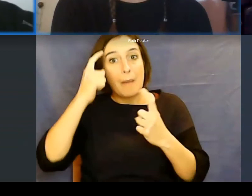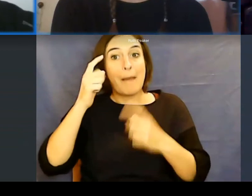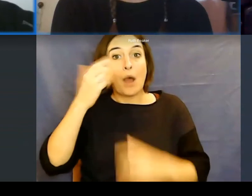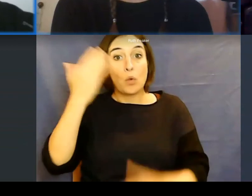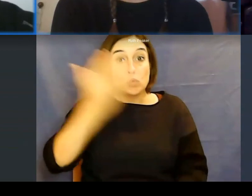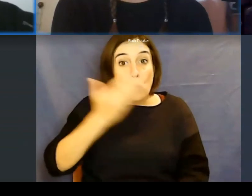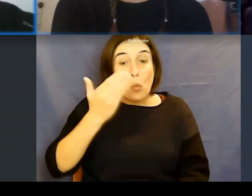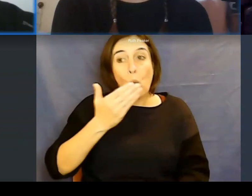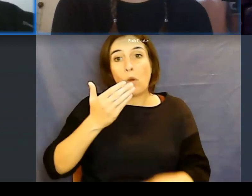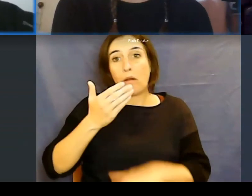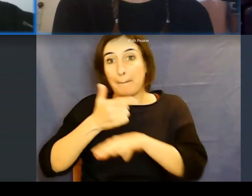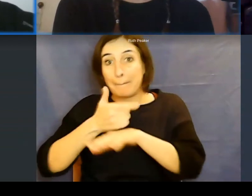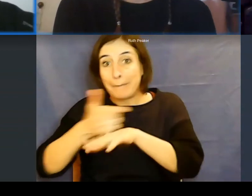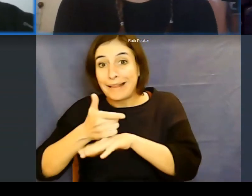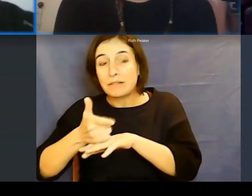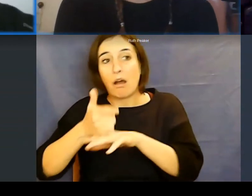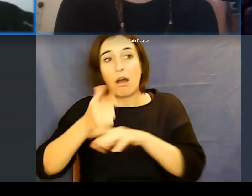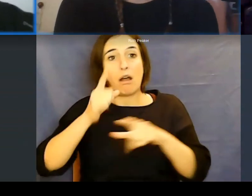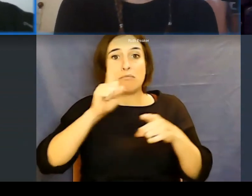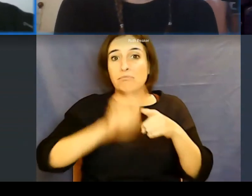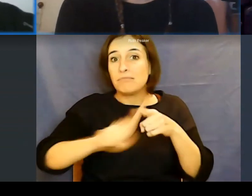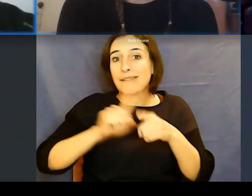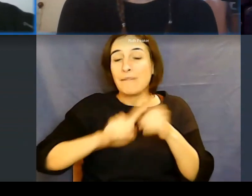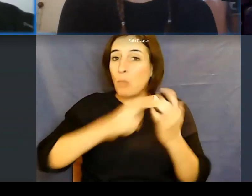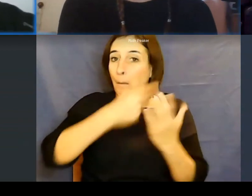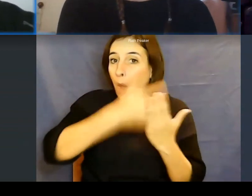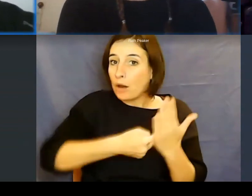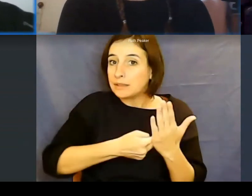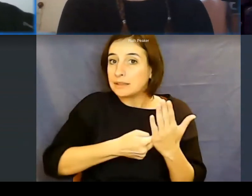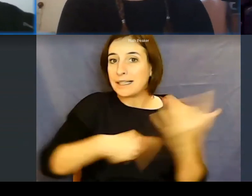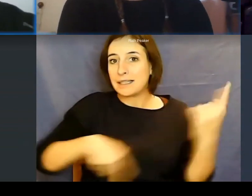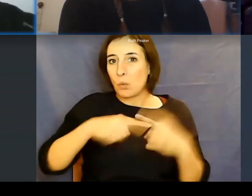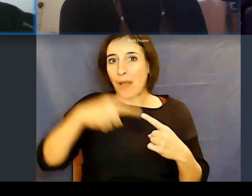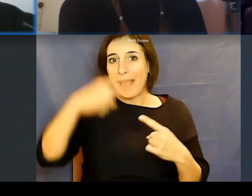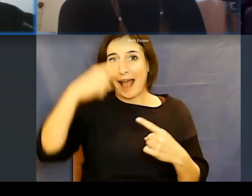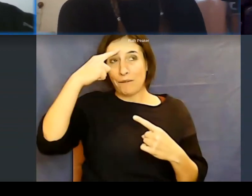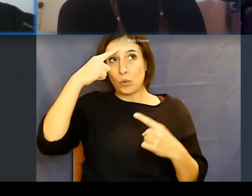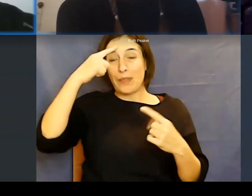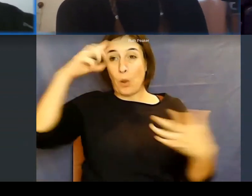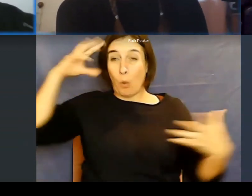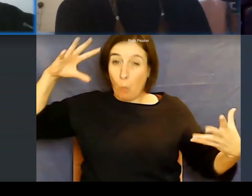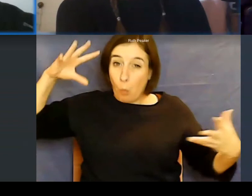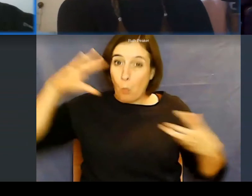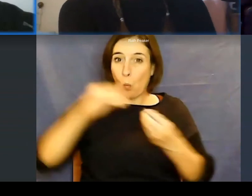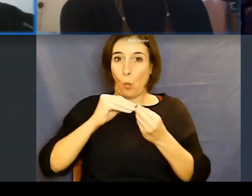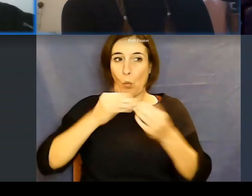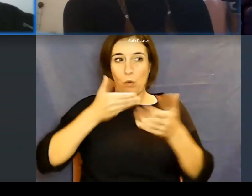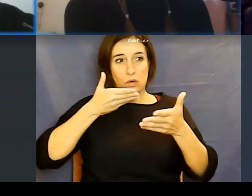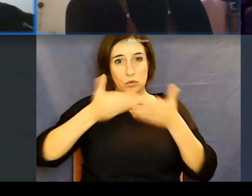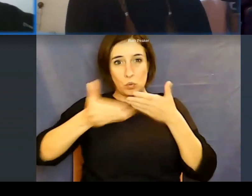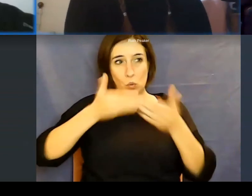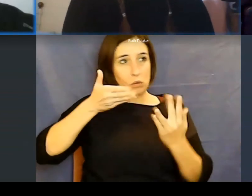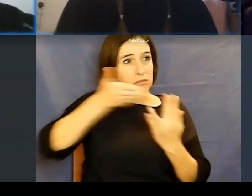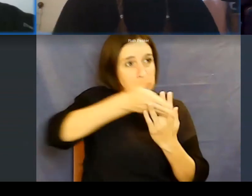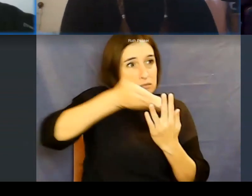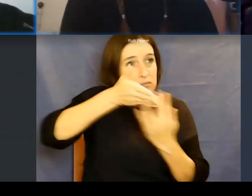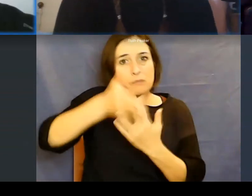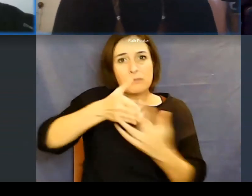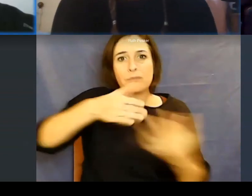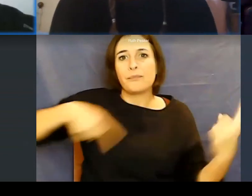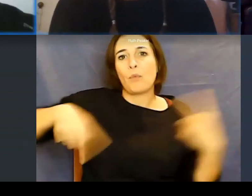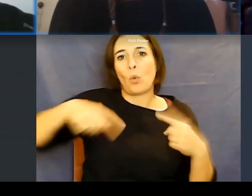So all, you know, we need to look at it in the round and make sure that we are looking at all those areas. Otherwise, we'll, you know,